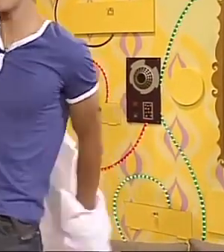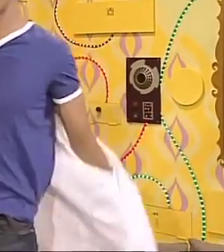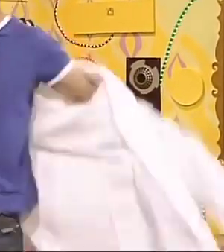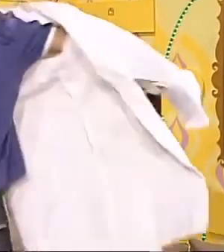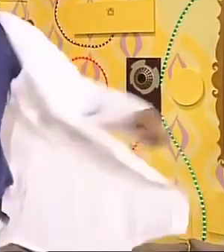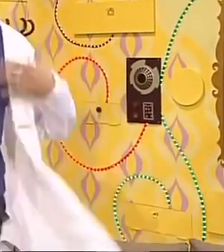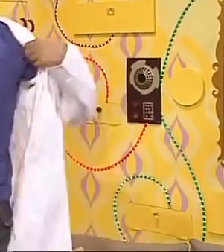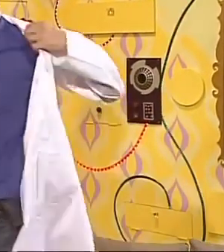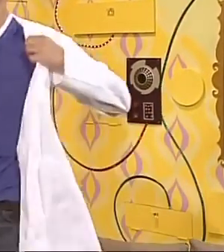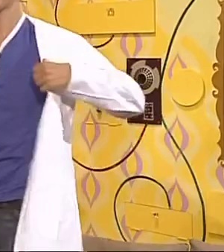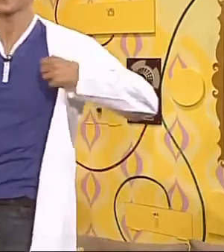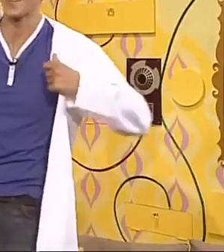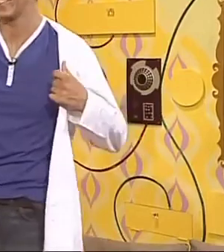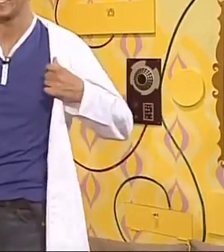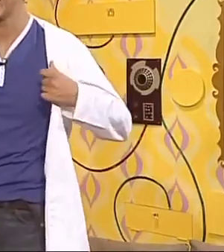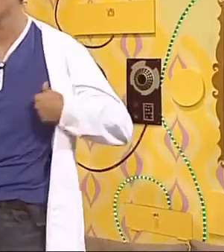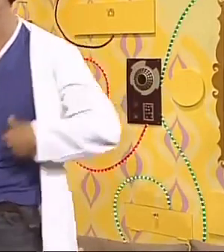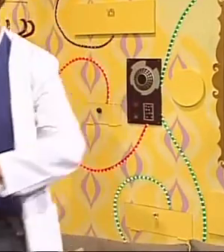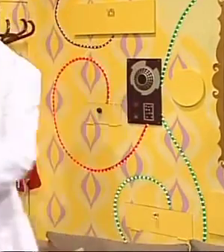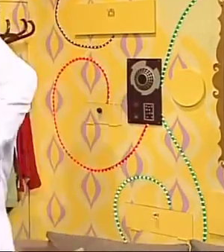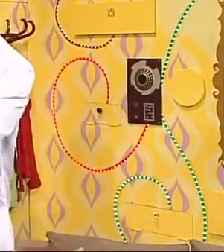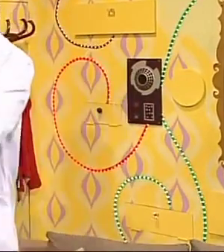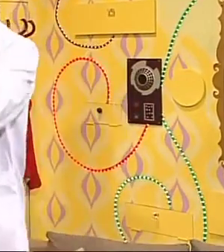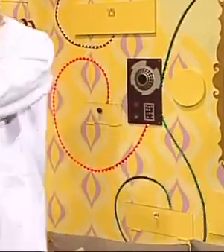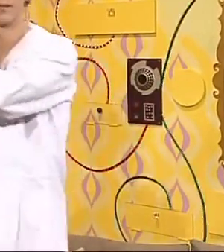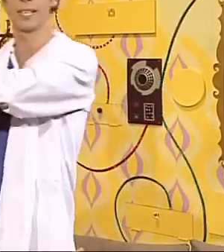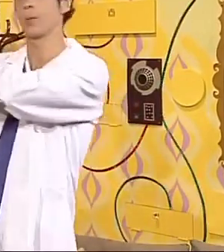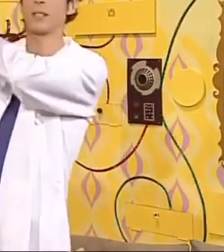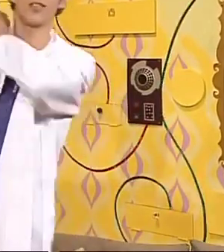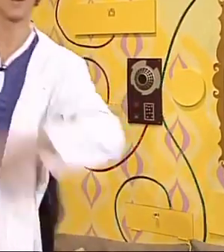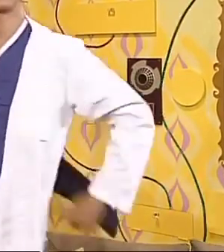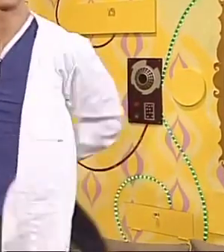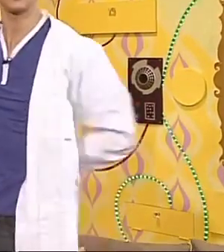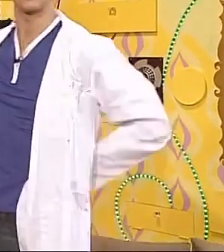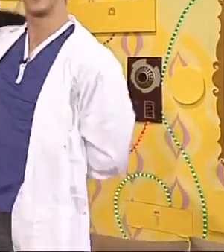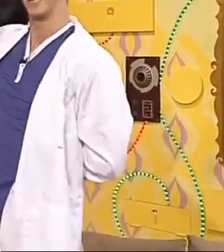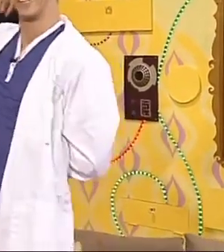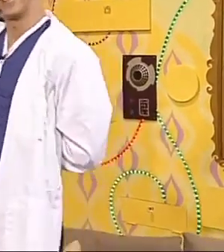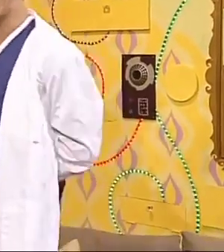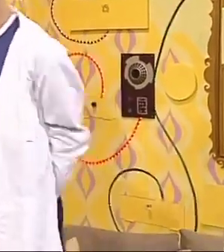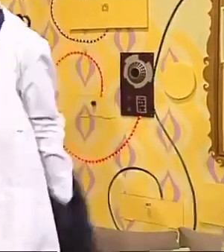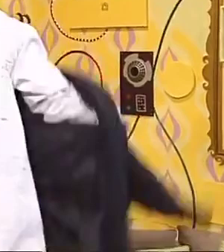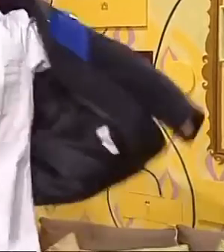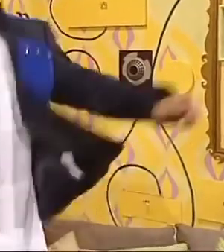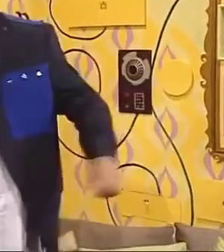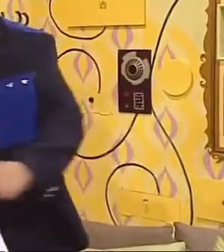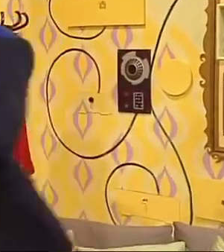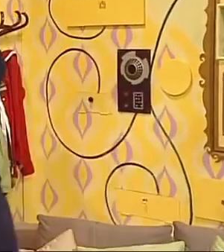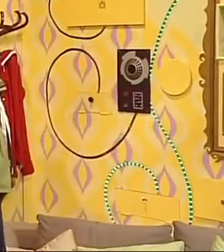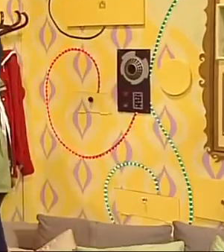Any patients? Yes, I can look after them. Oh, and a pilot. OK, you want me to fly a plane as well? No